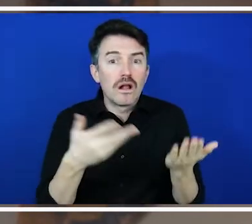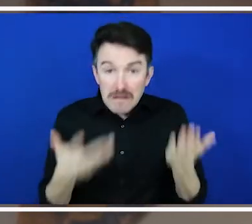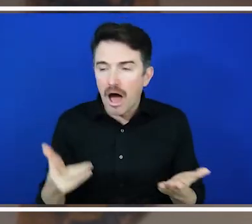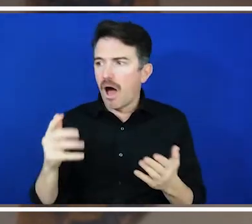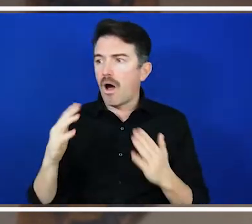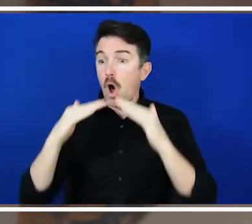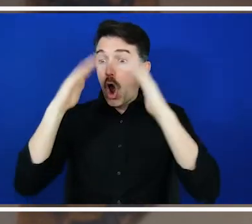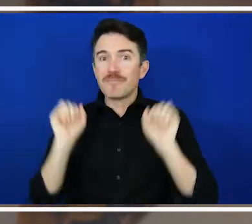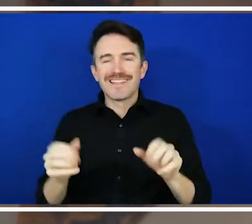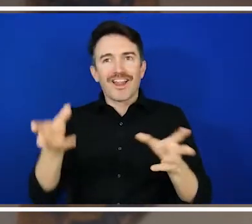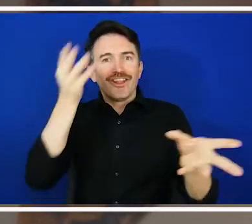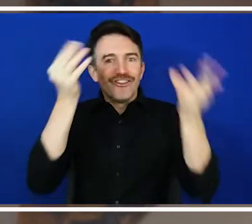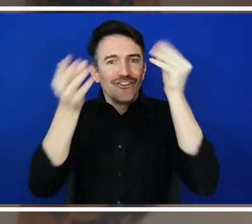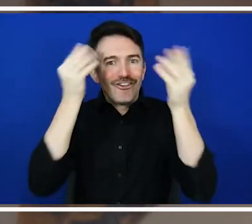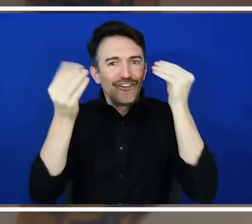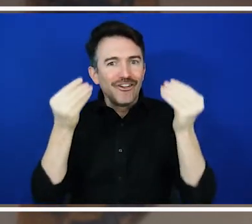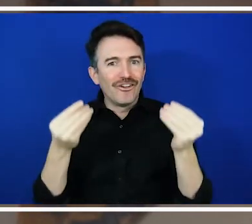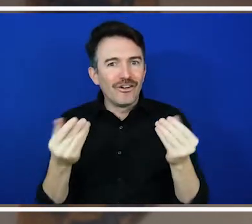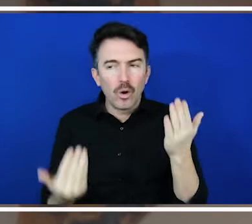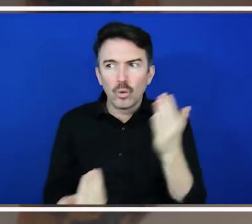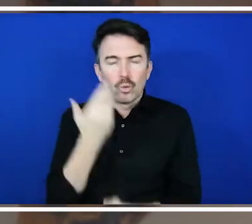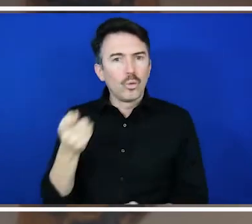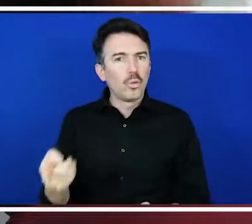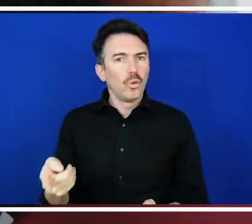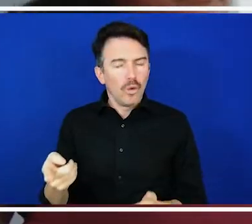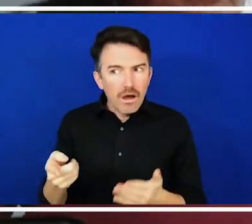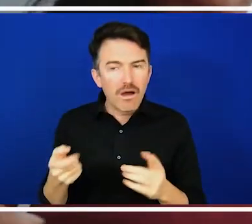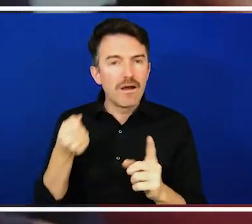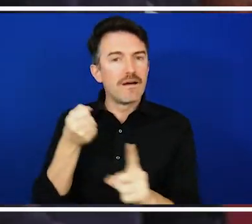for the first time, had the opportunity to learn from home.